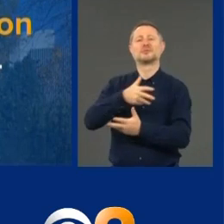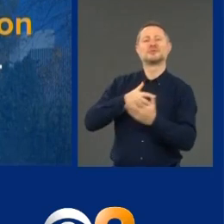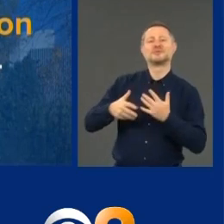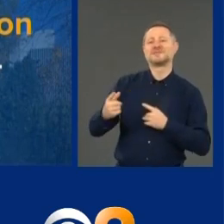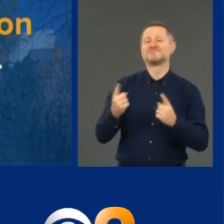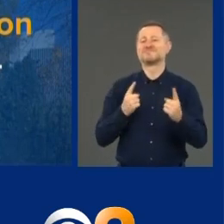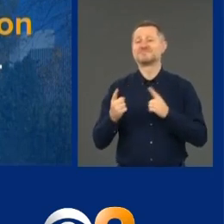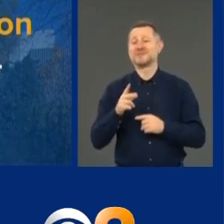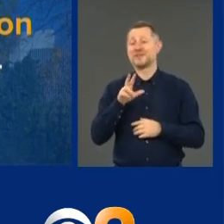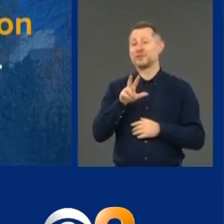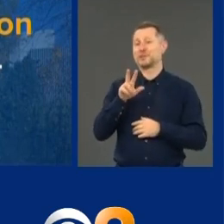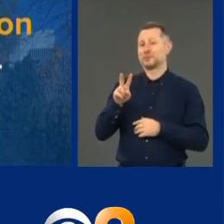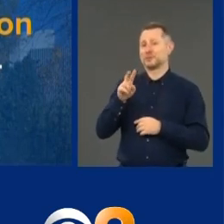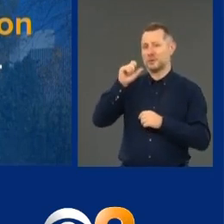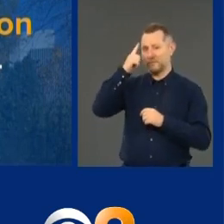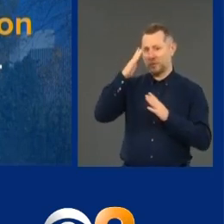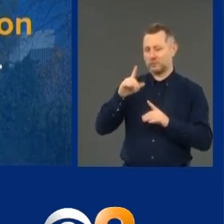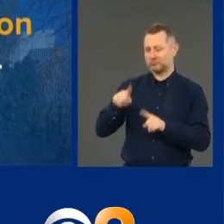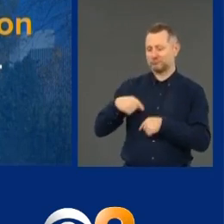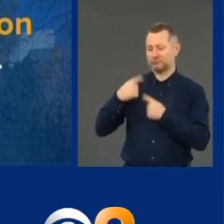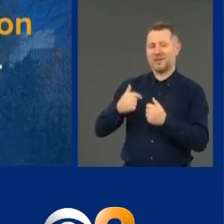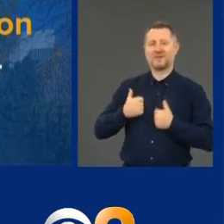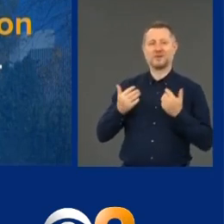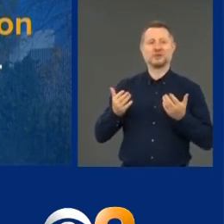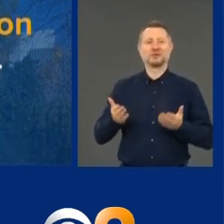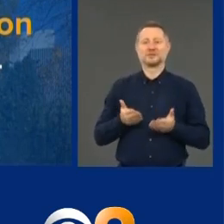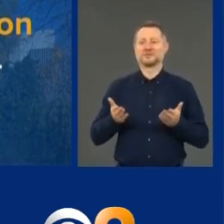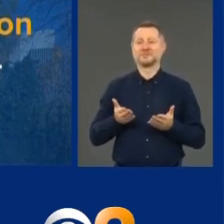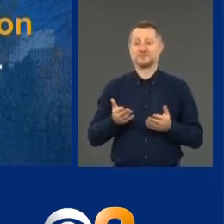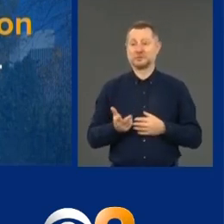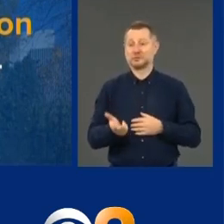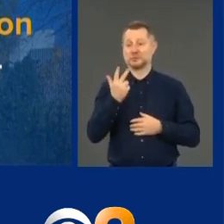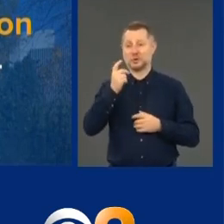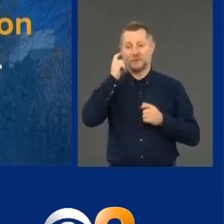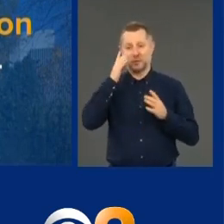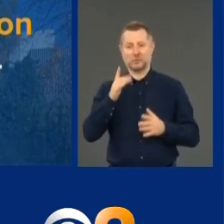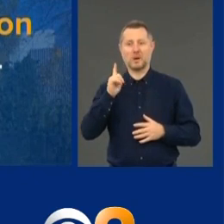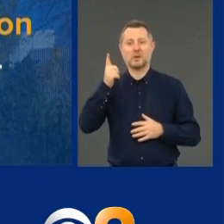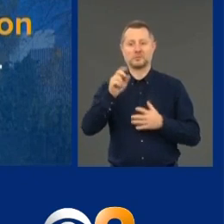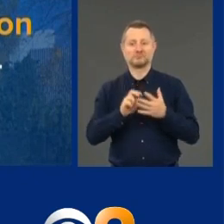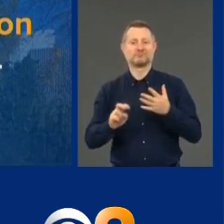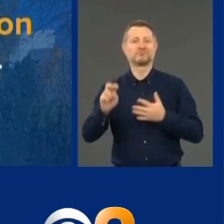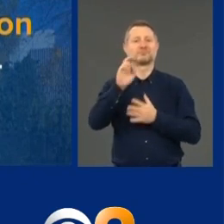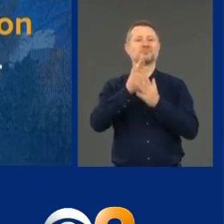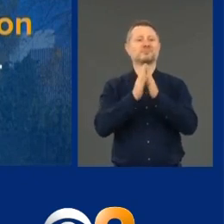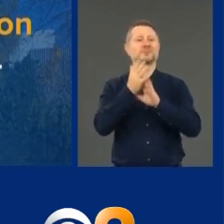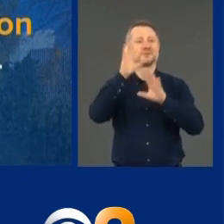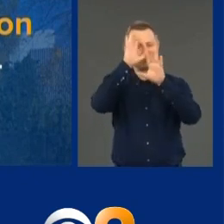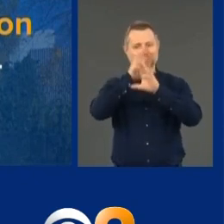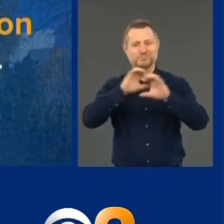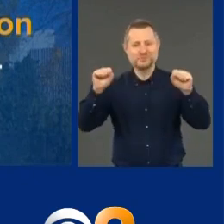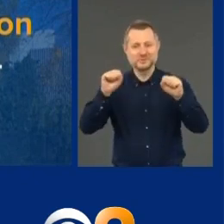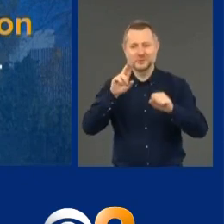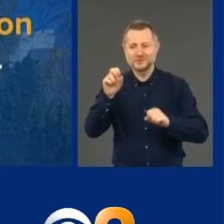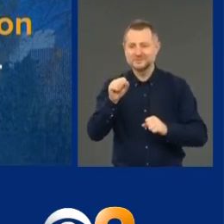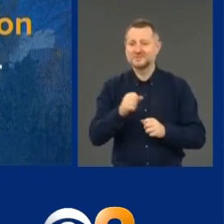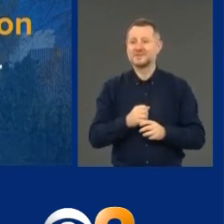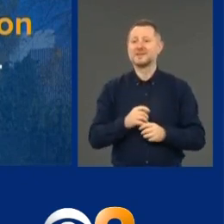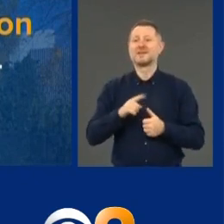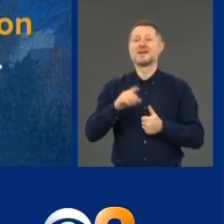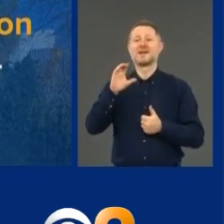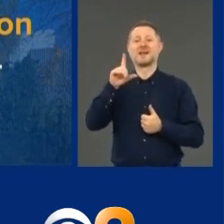32 governors. You had 3 governors who served as president of the United States from New York. You had Grover Cleveland, you had